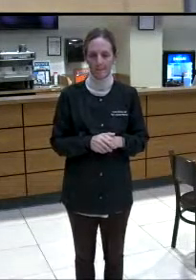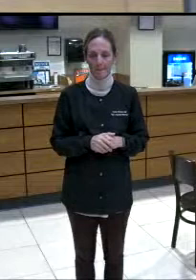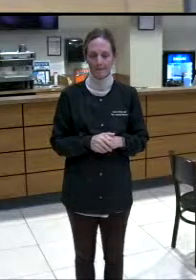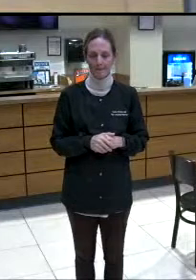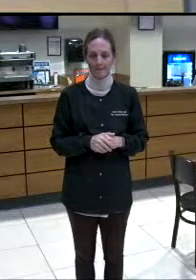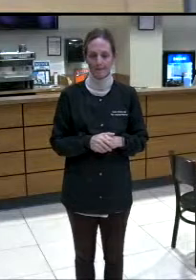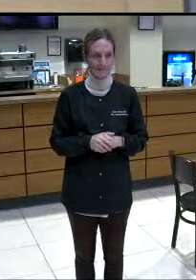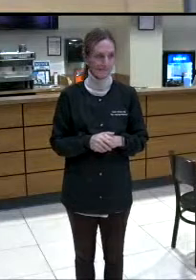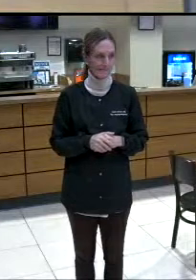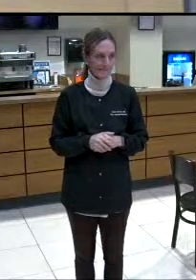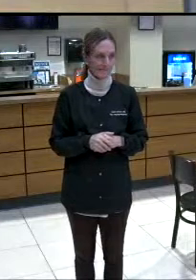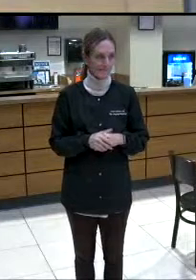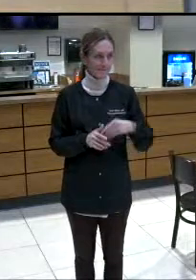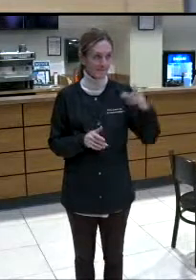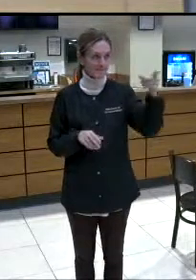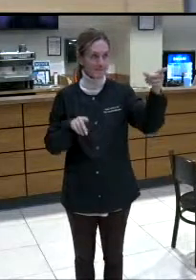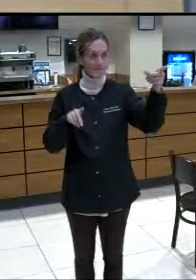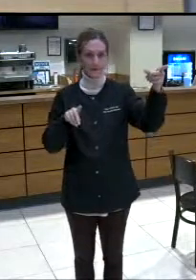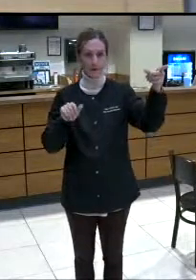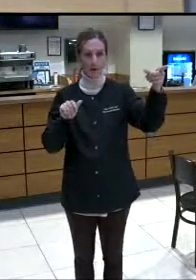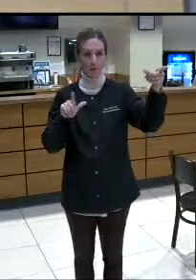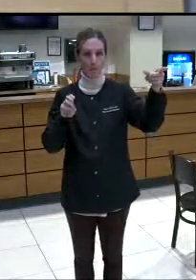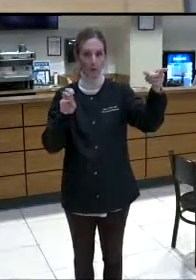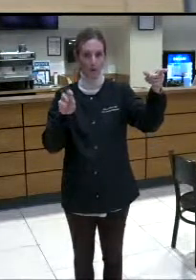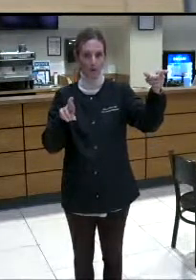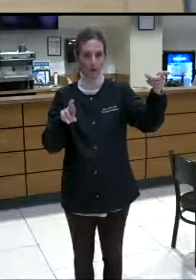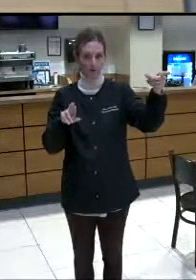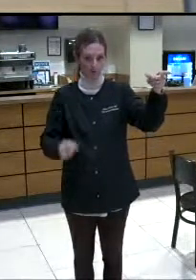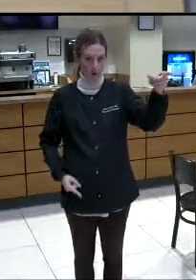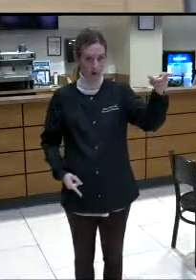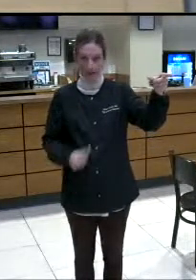Can you verify, Ms. Palmer? I didn't get the count.